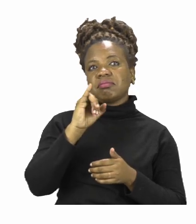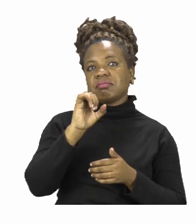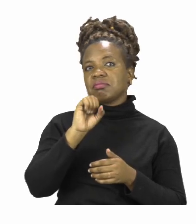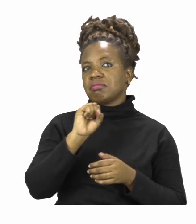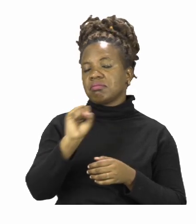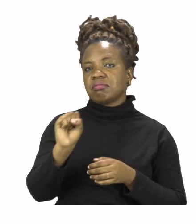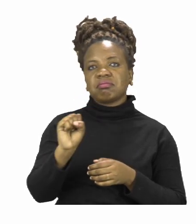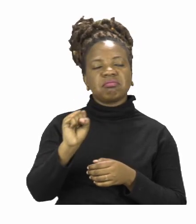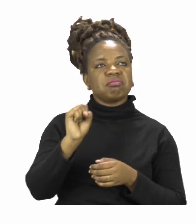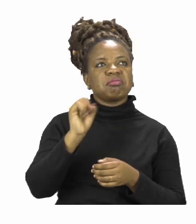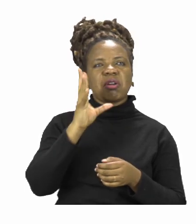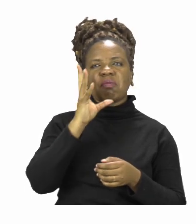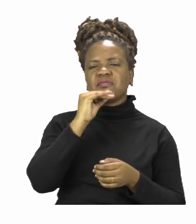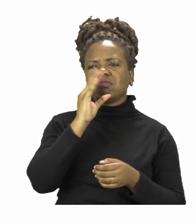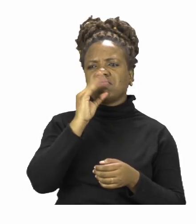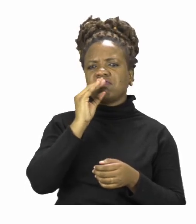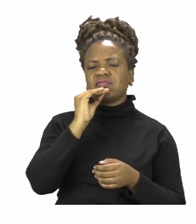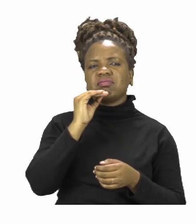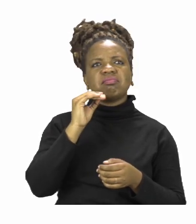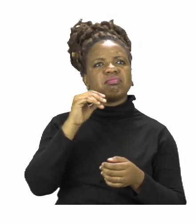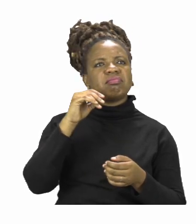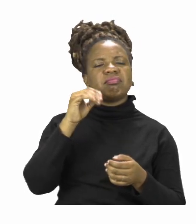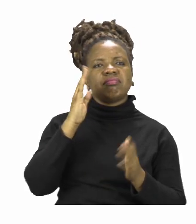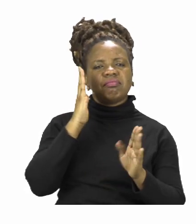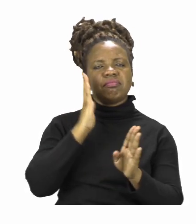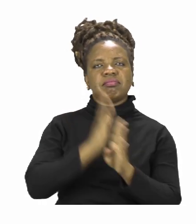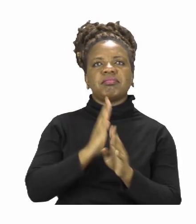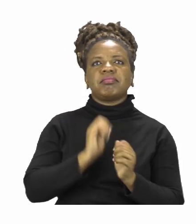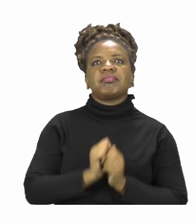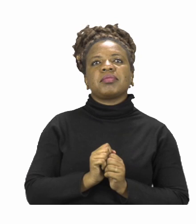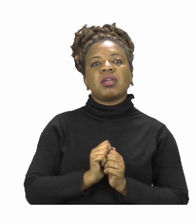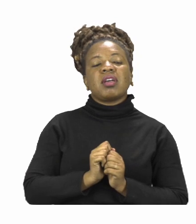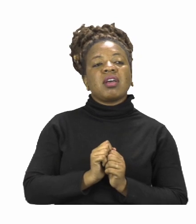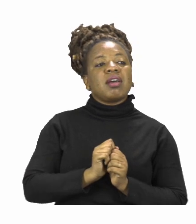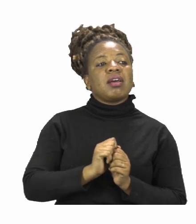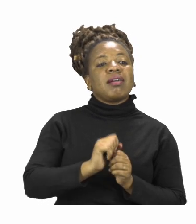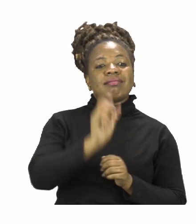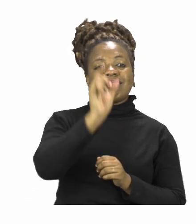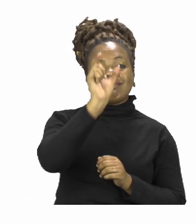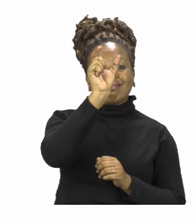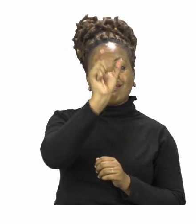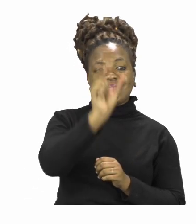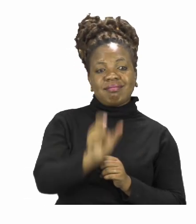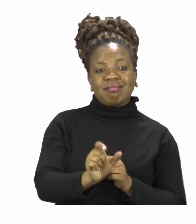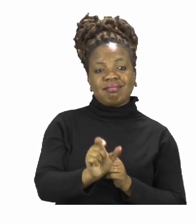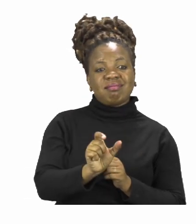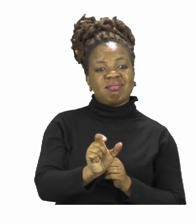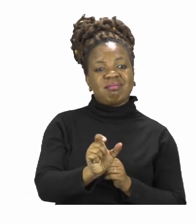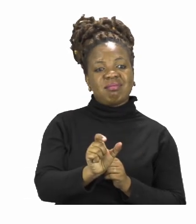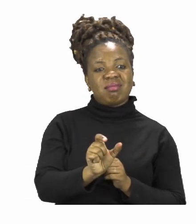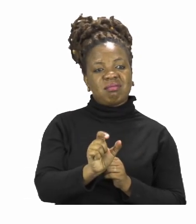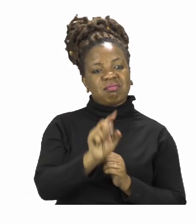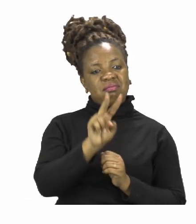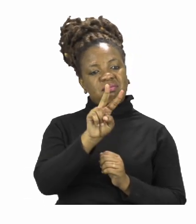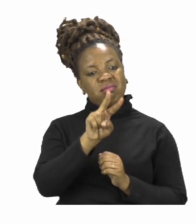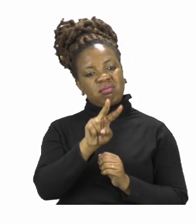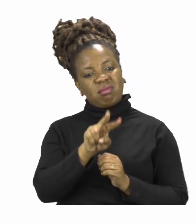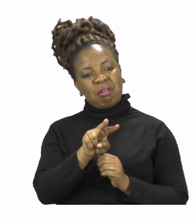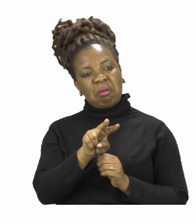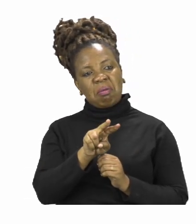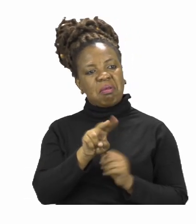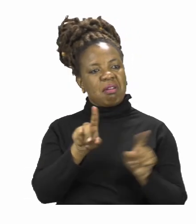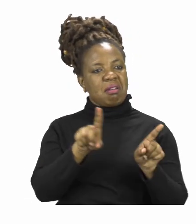when someone has HIV and AIDS. We don't look ill and live normal